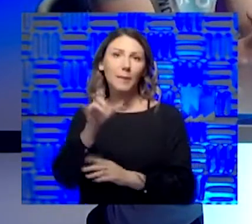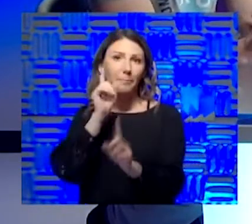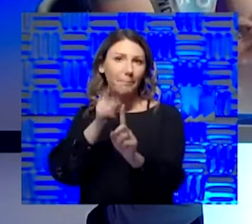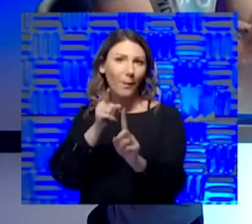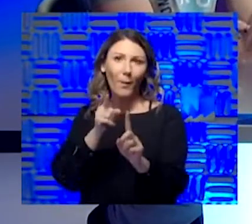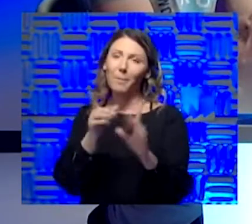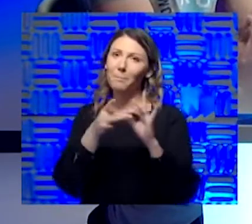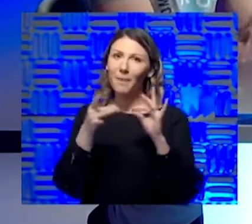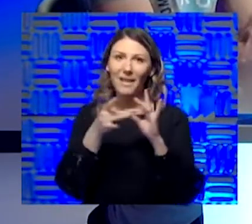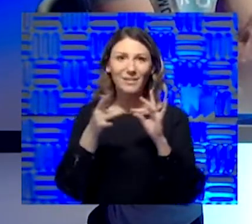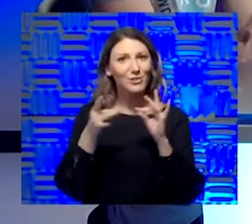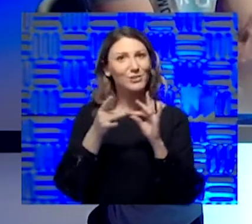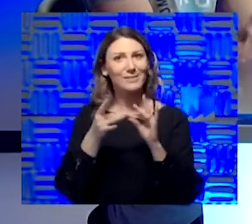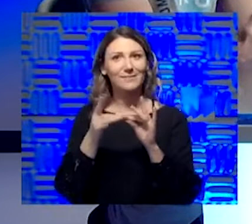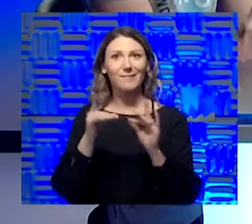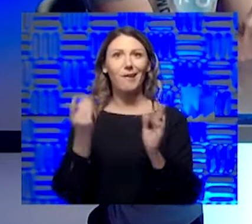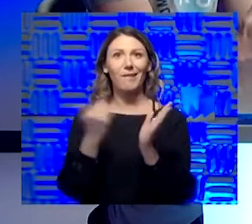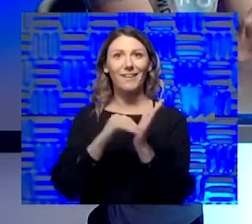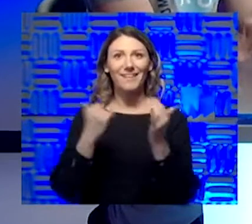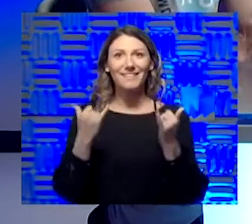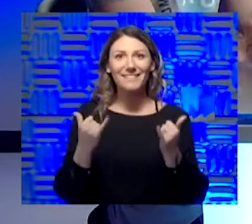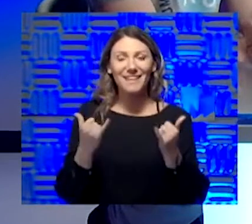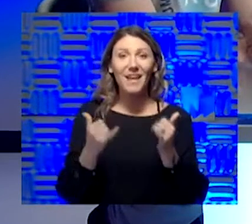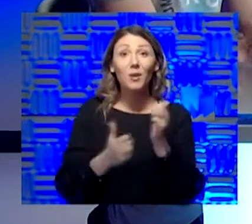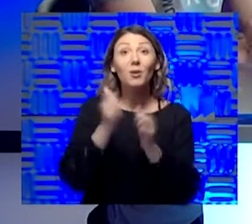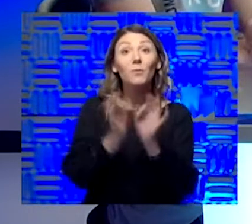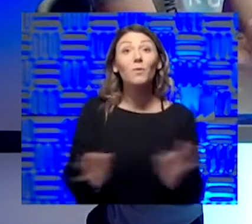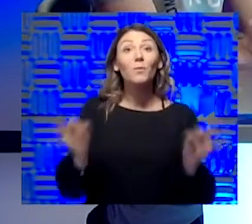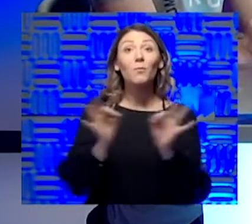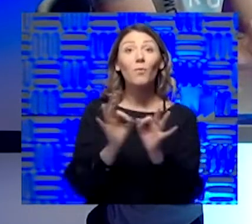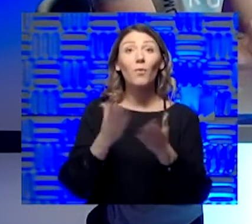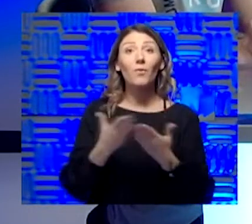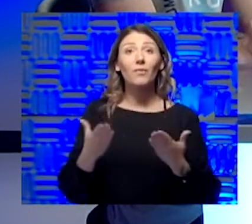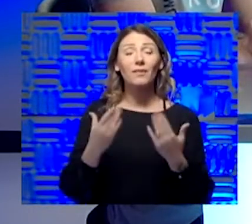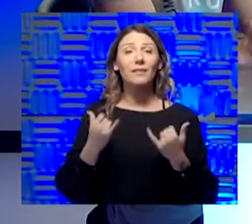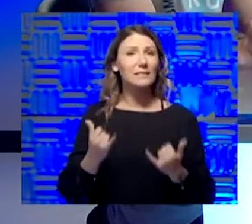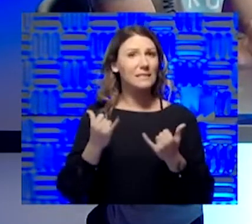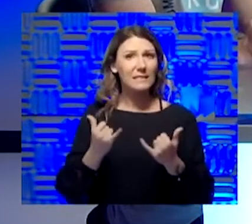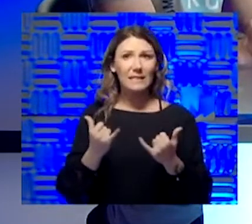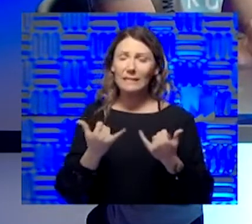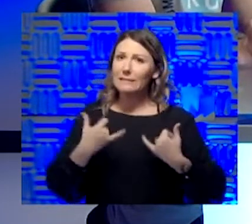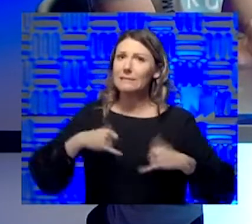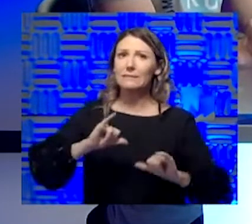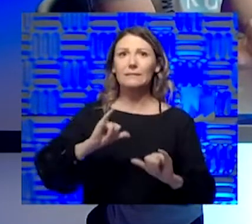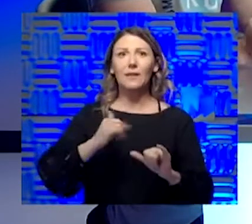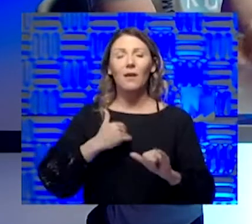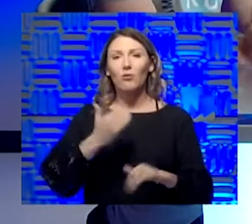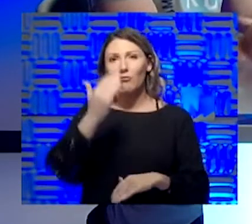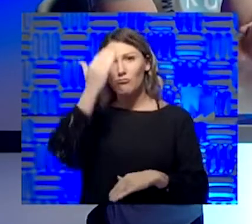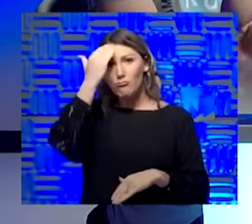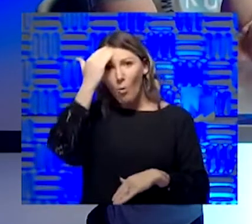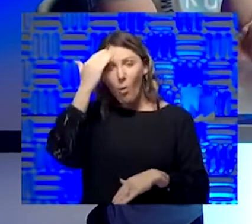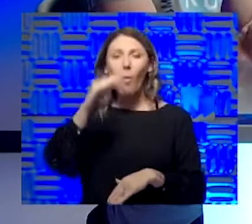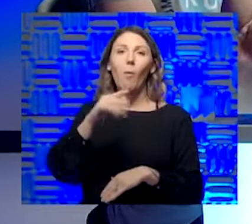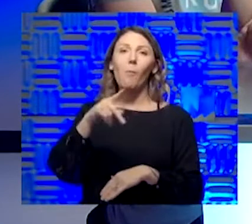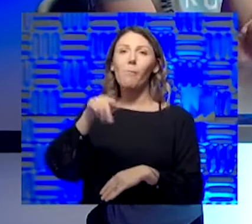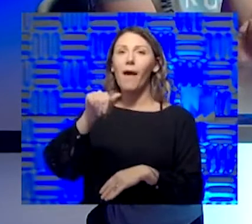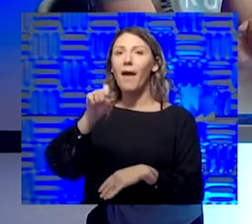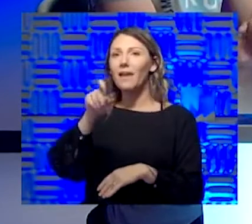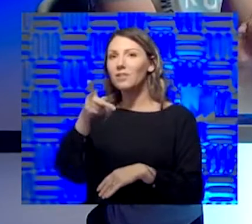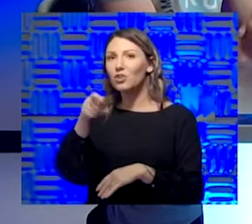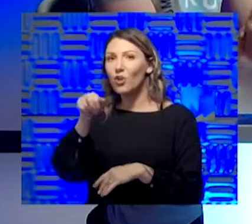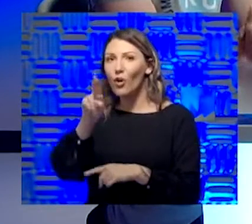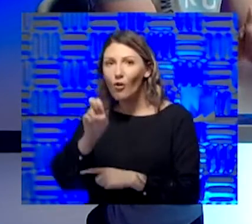and it's live again today. The most important thing you can do, we're still in the middle of Passover, Easter's on